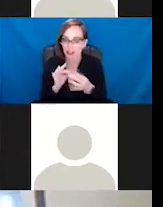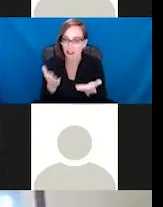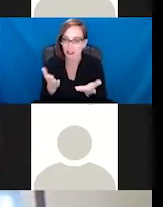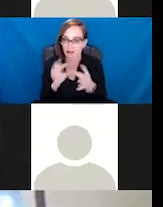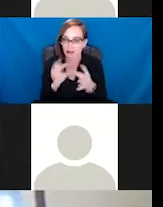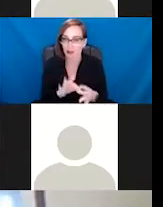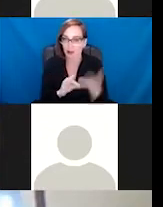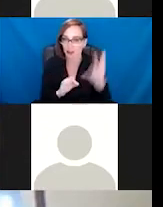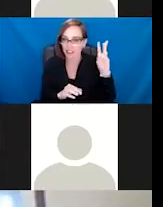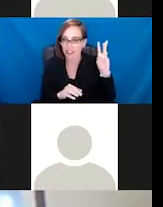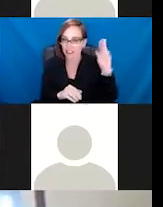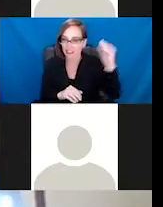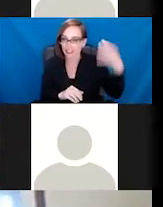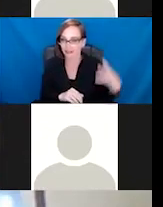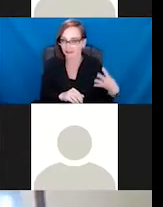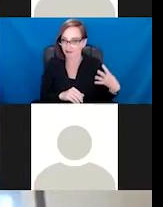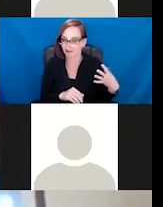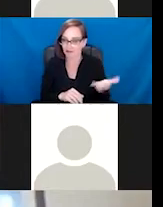thoughts?